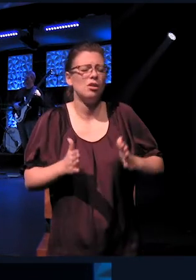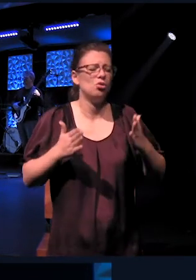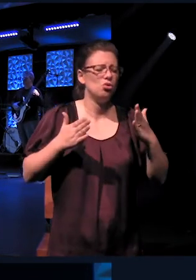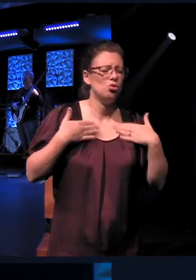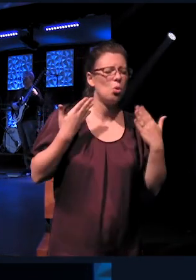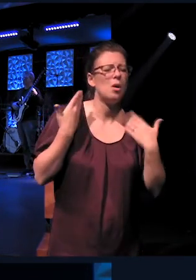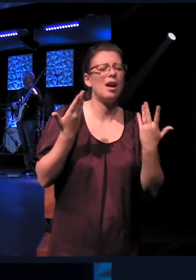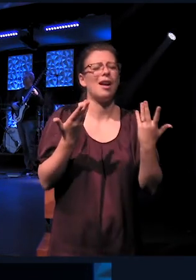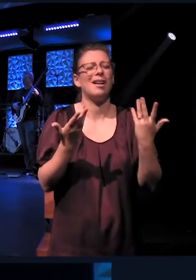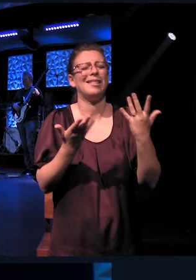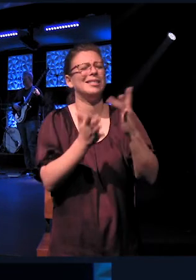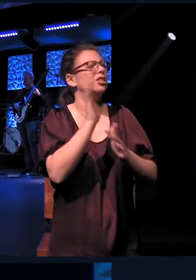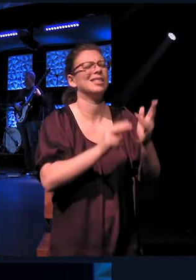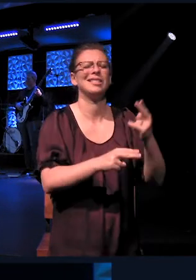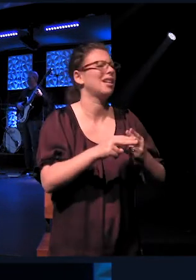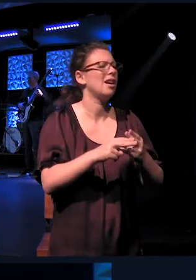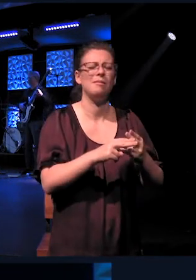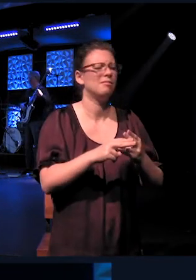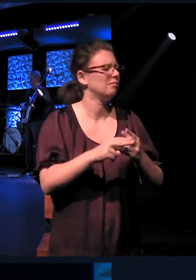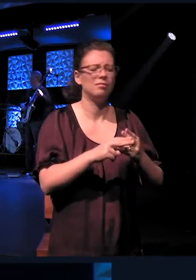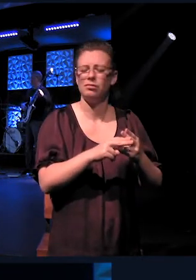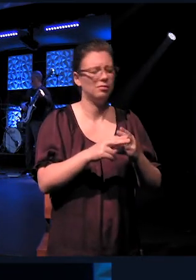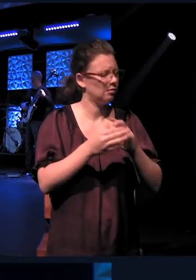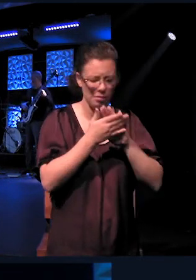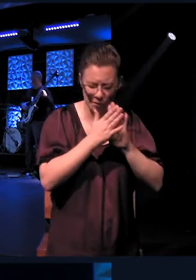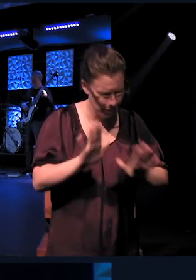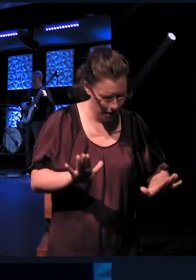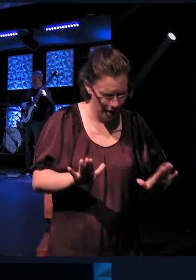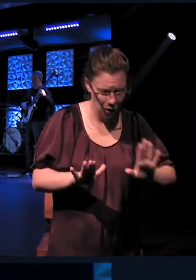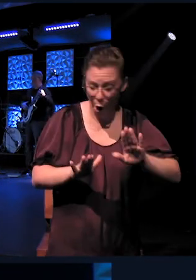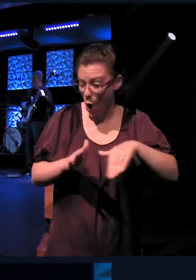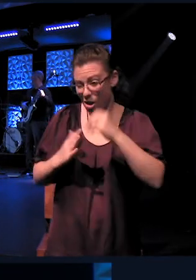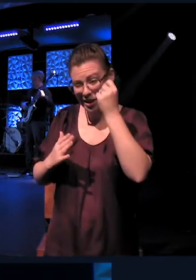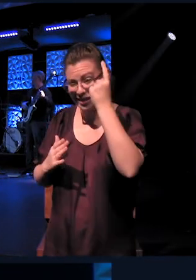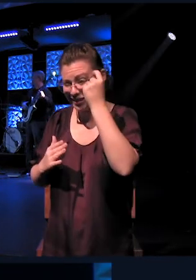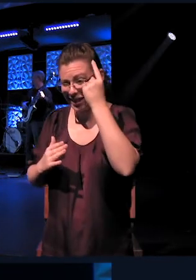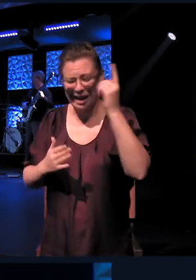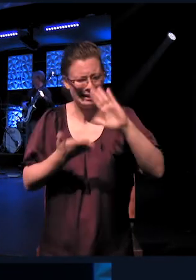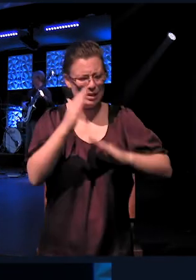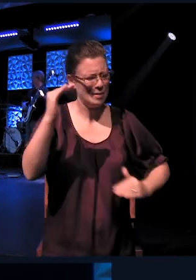now in Jesus' name. Peace that surpasses all understanding.